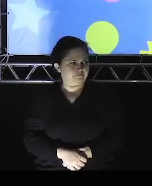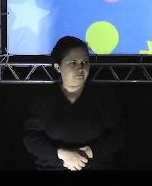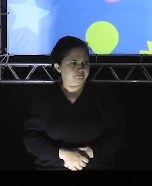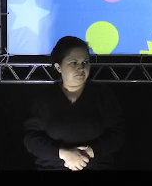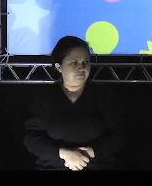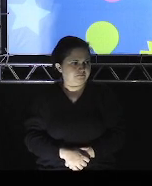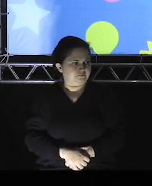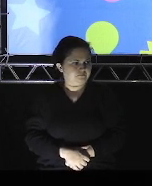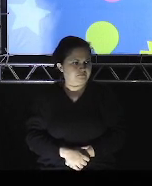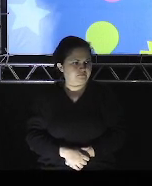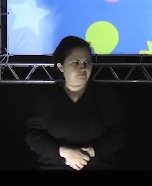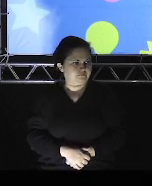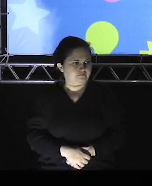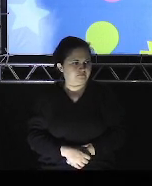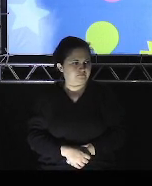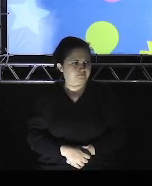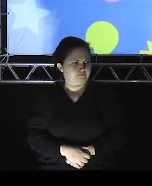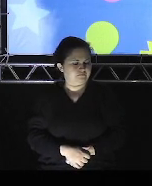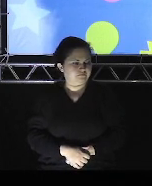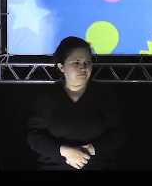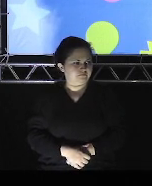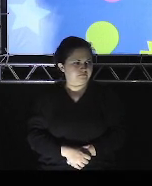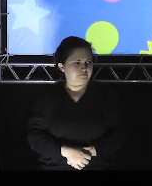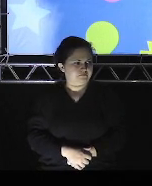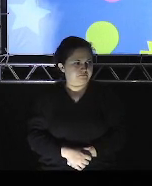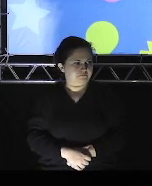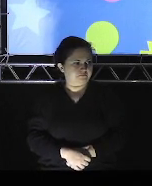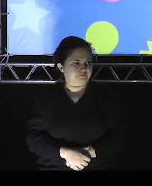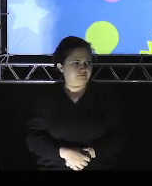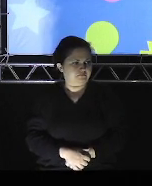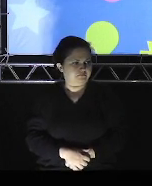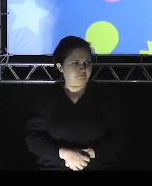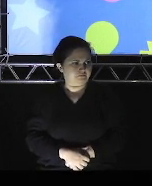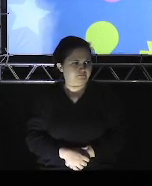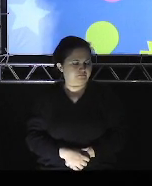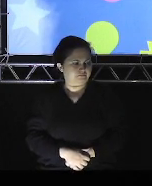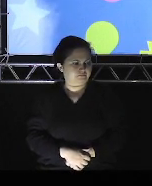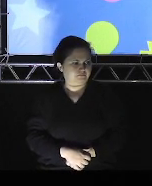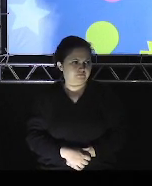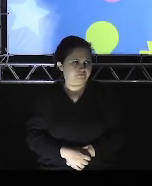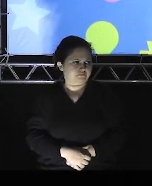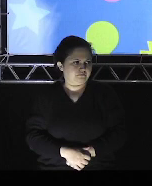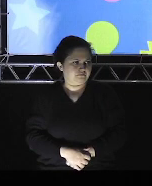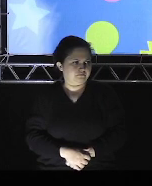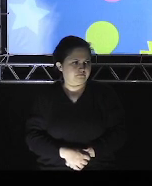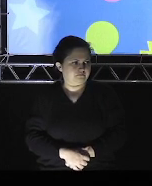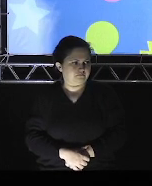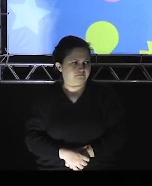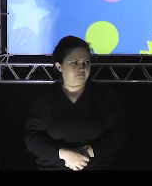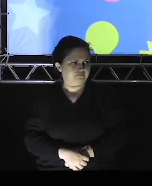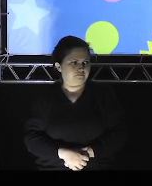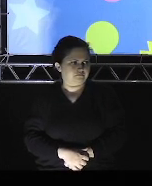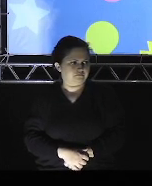and I don't mean product owner, I mean product manager, traditionally has done, is